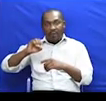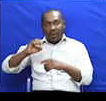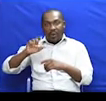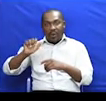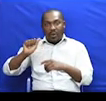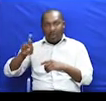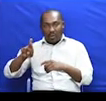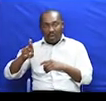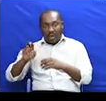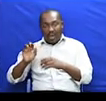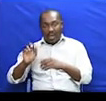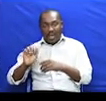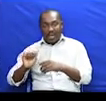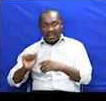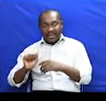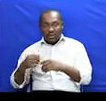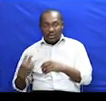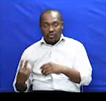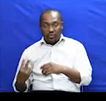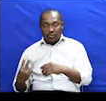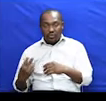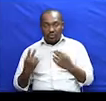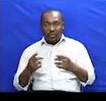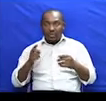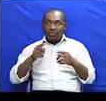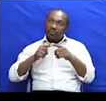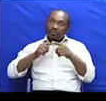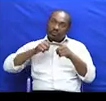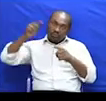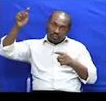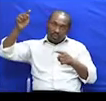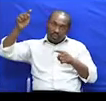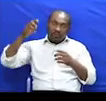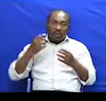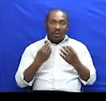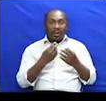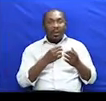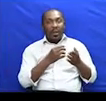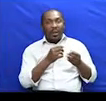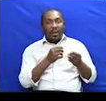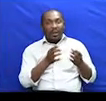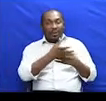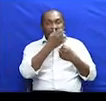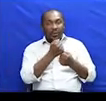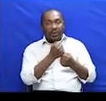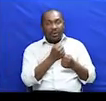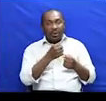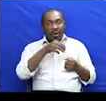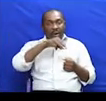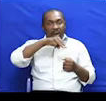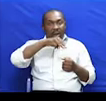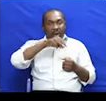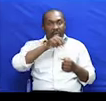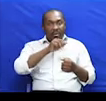So this and this will cancel out, and the unity will be moles per cubic decimeter. What